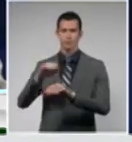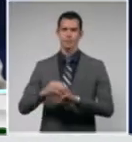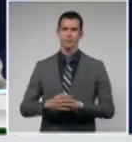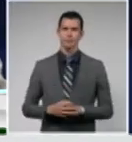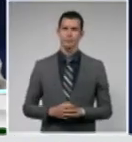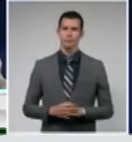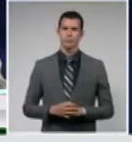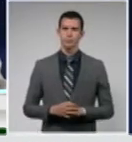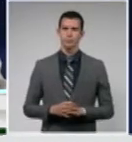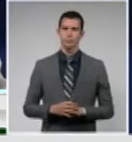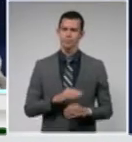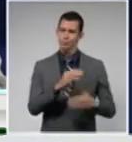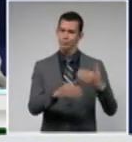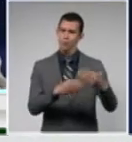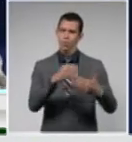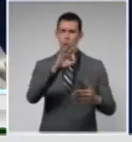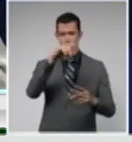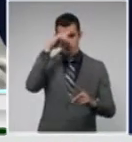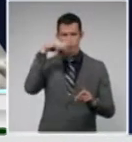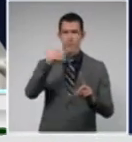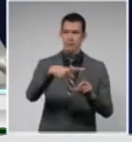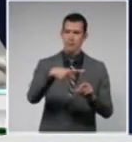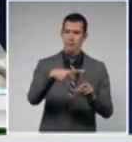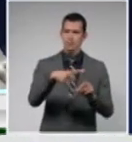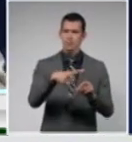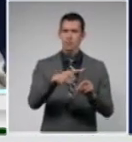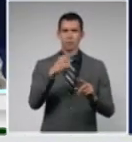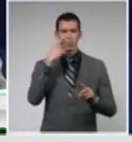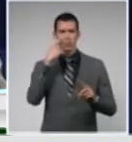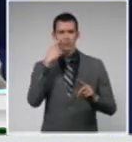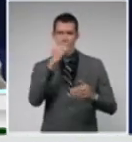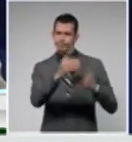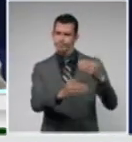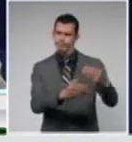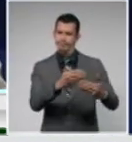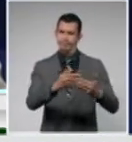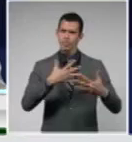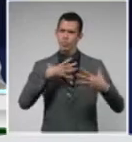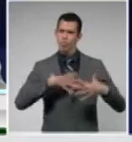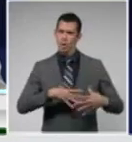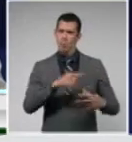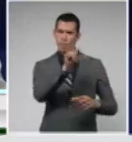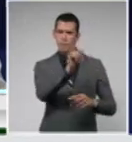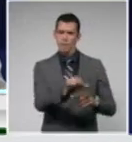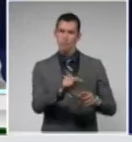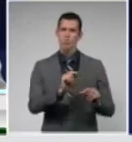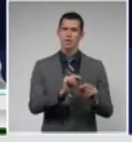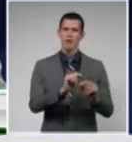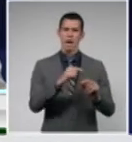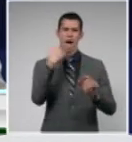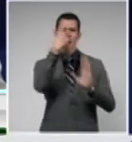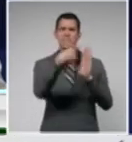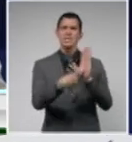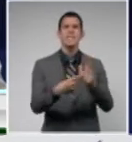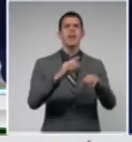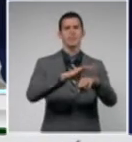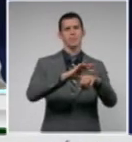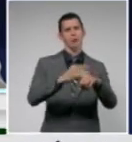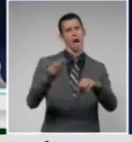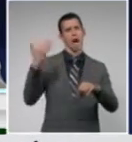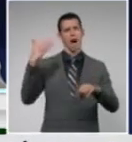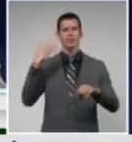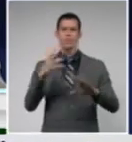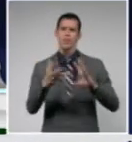The following day, September the 6th, he was admitted to hospital. Given his clinical profile